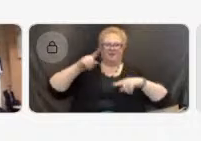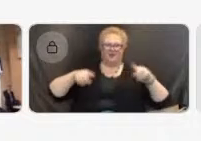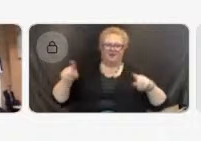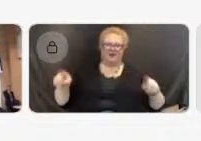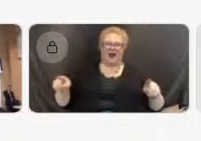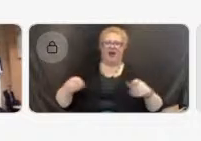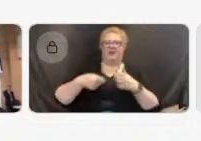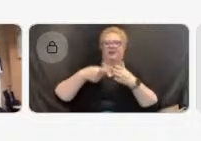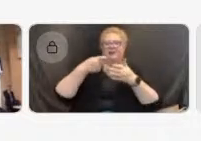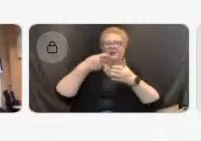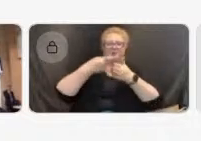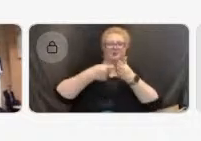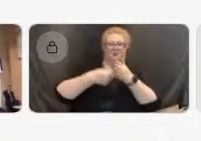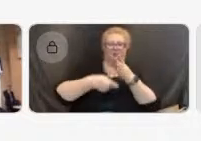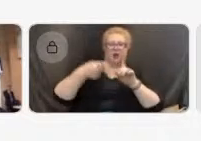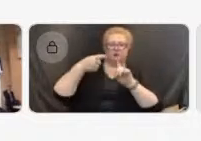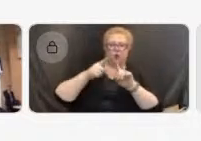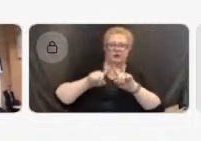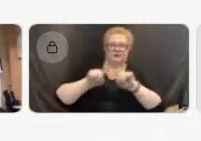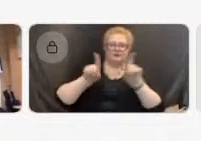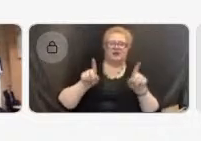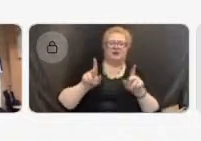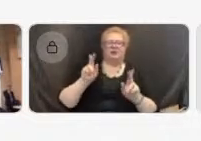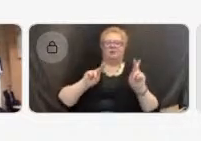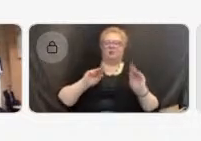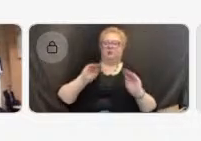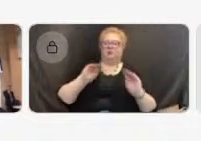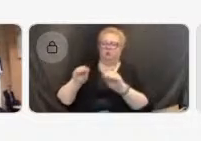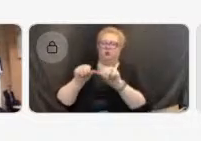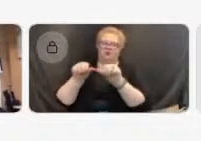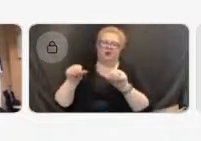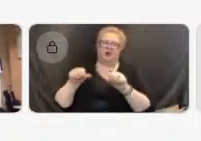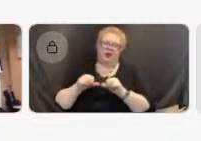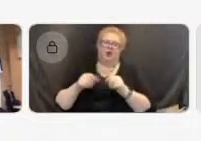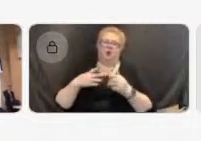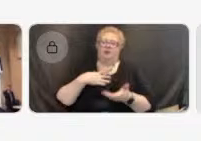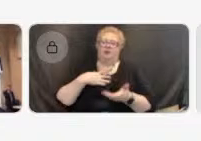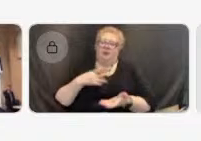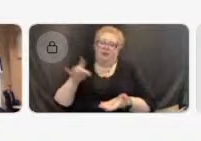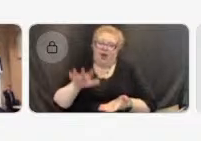move into different neighborhoods because they like the area and they can afford certain things.